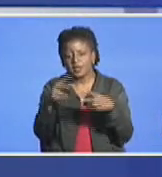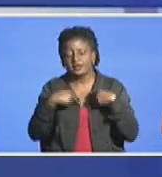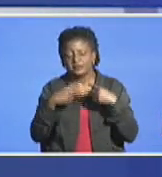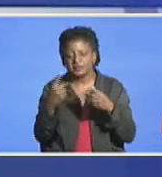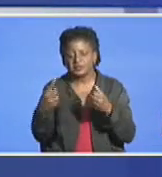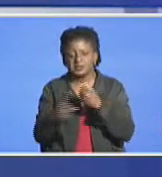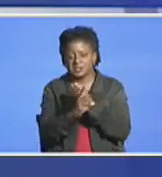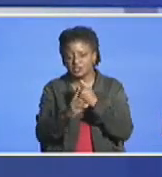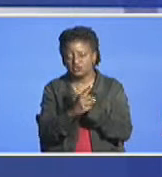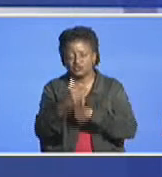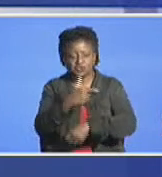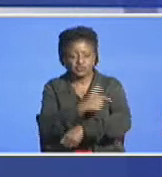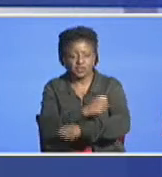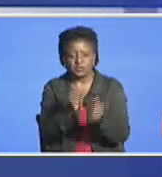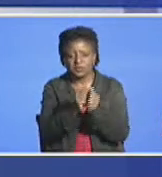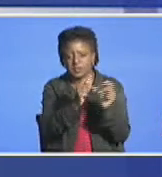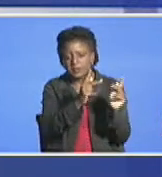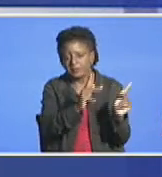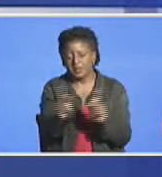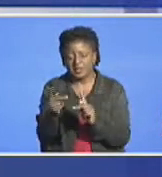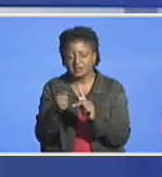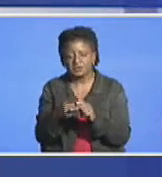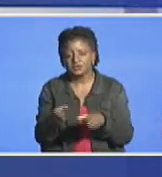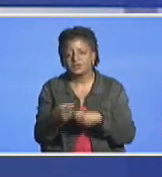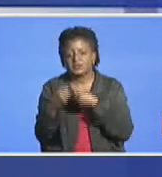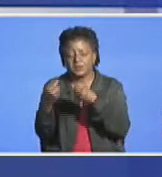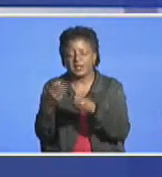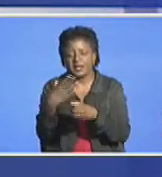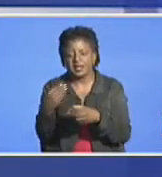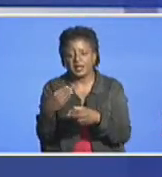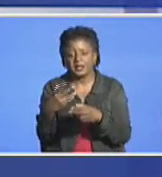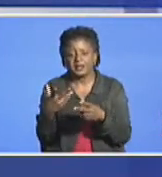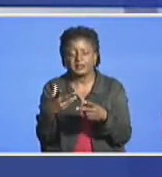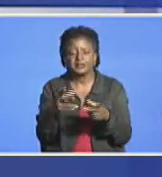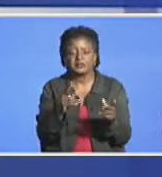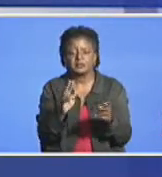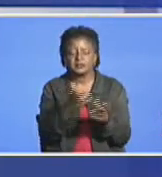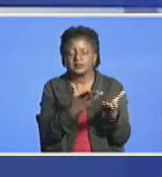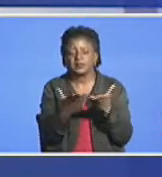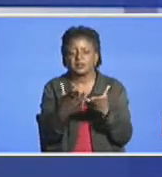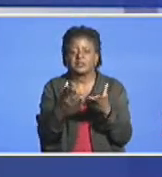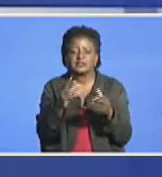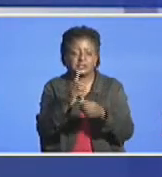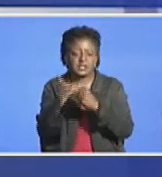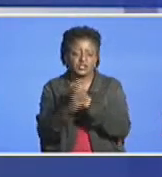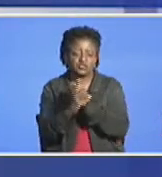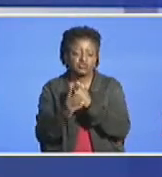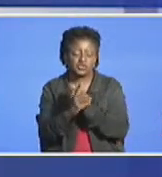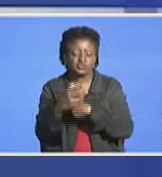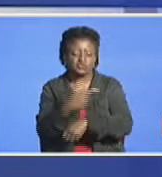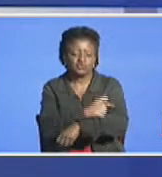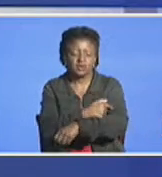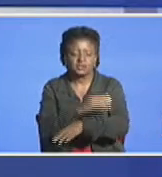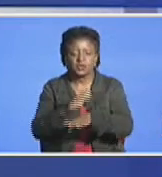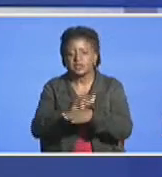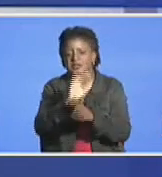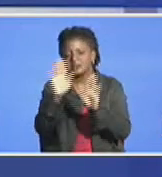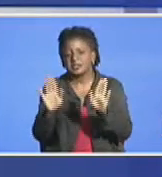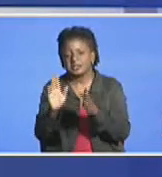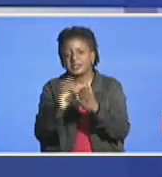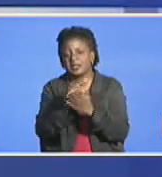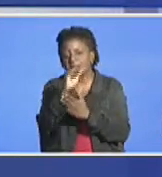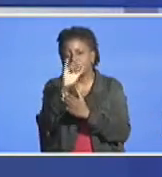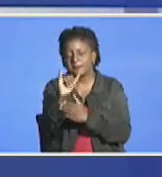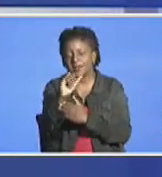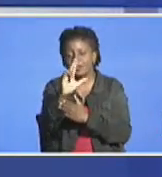intent to supply and conspiracy of dangerous drugs with intent to supply. It is alleged that on Sunday, May 30th, while in Farmers